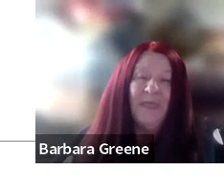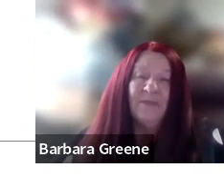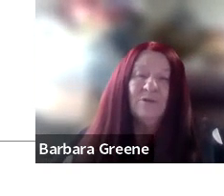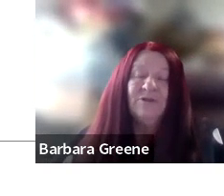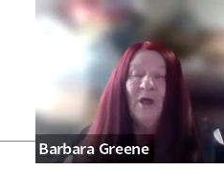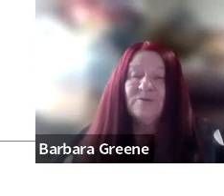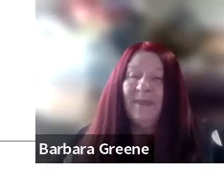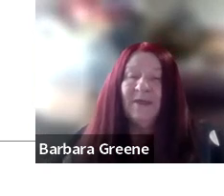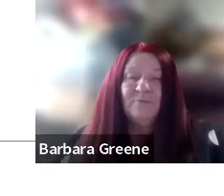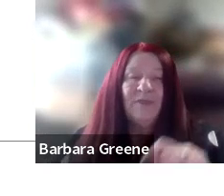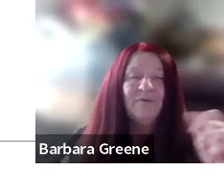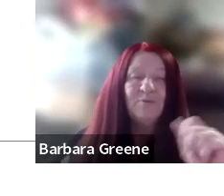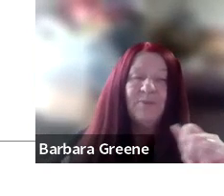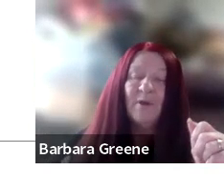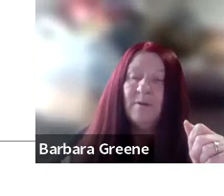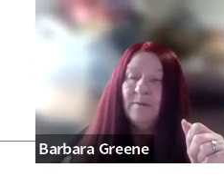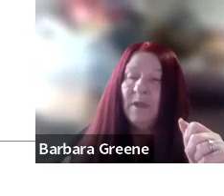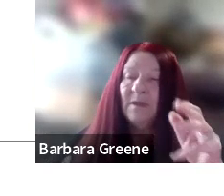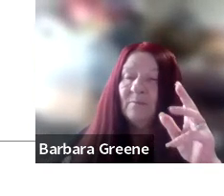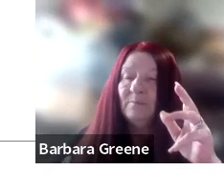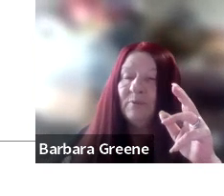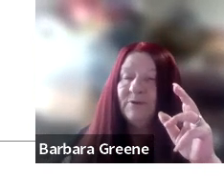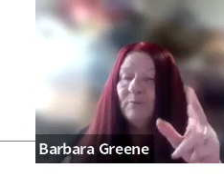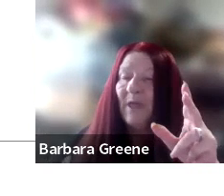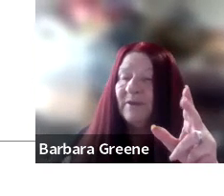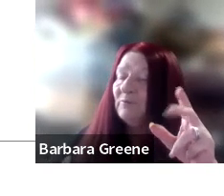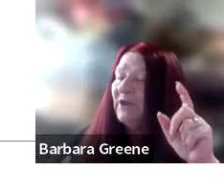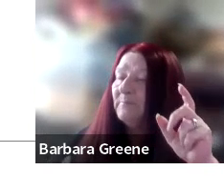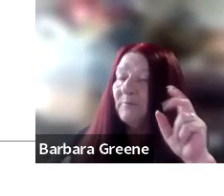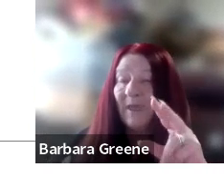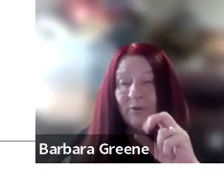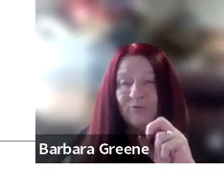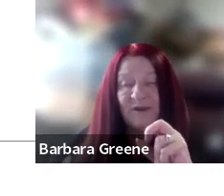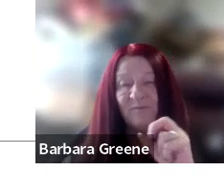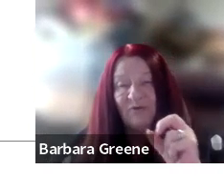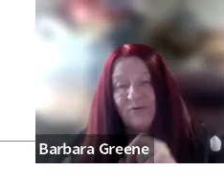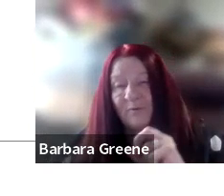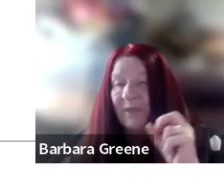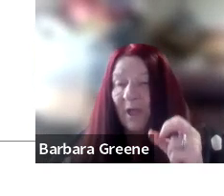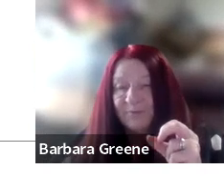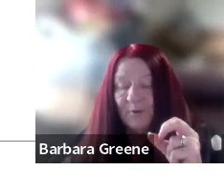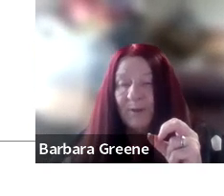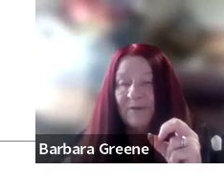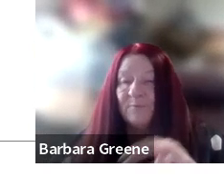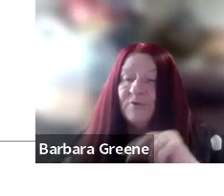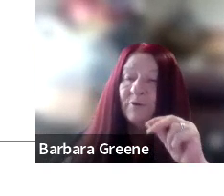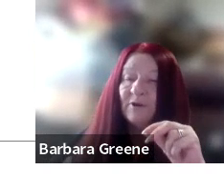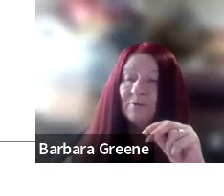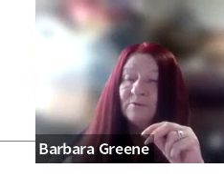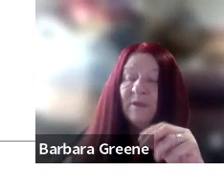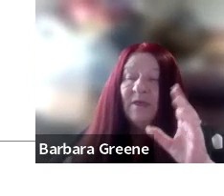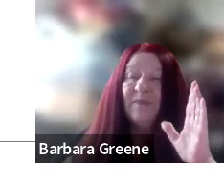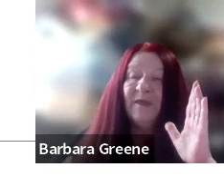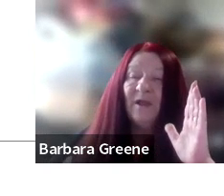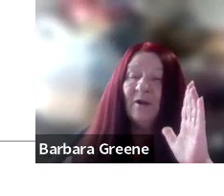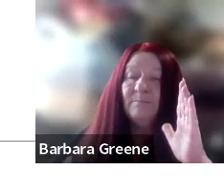The other thing it really talked about, this was with our, we done a provider satisfaction survey also, because it was